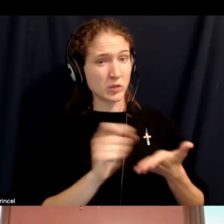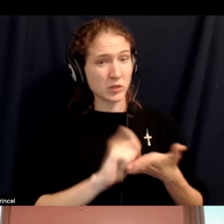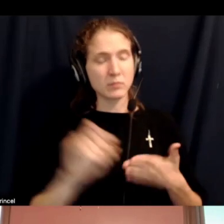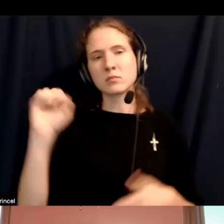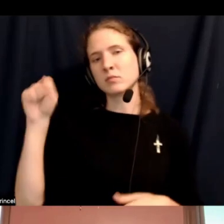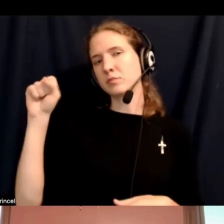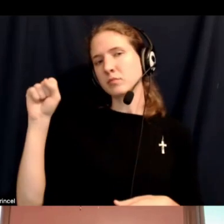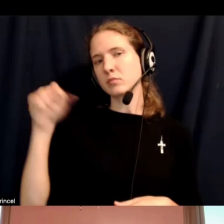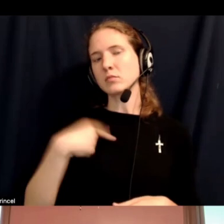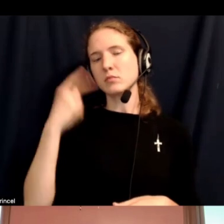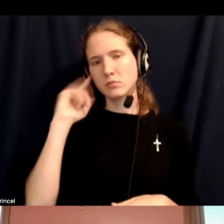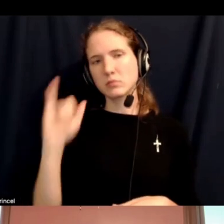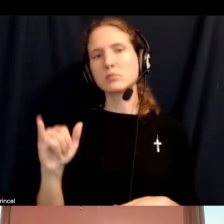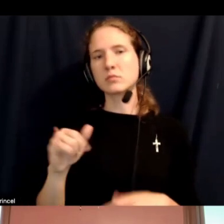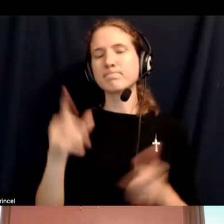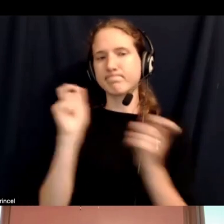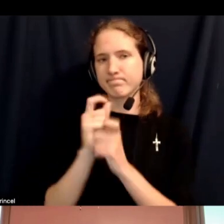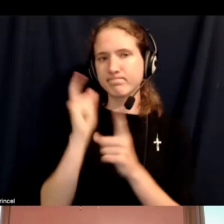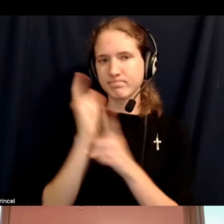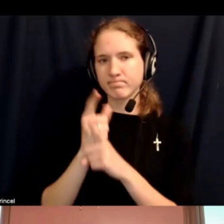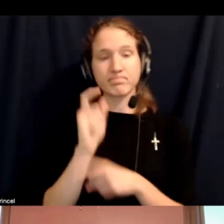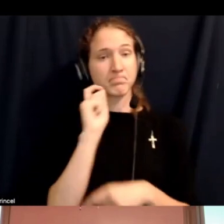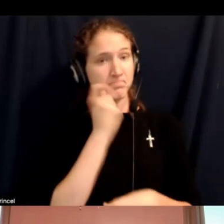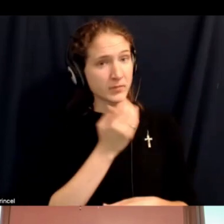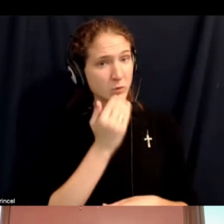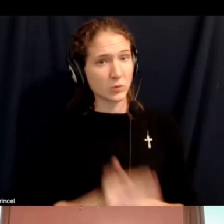Yes, I think that's an accurate description. Okay, cool, thanks.